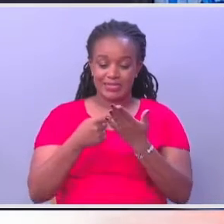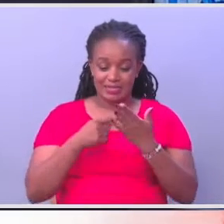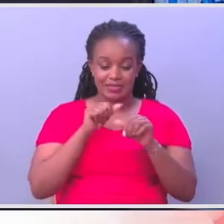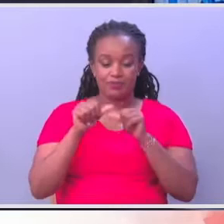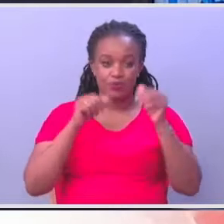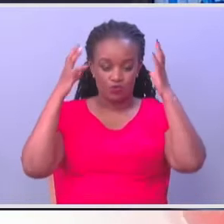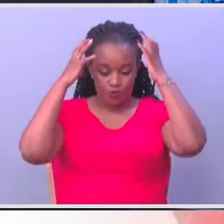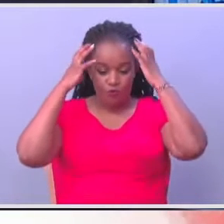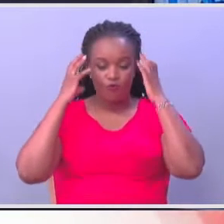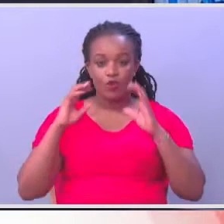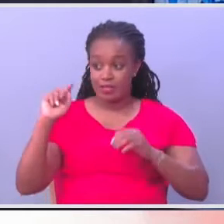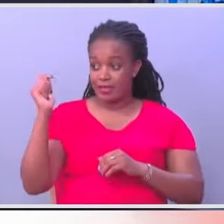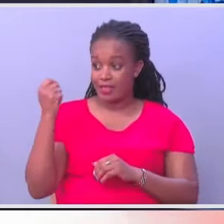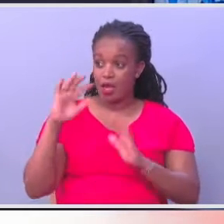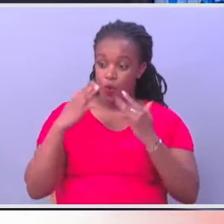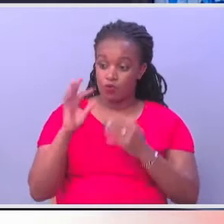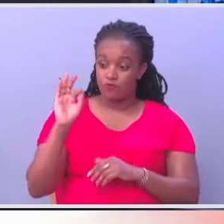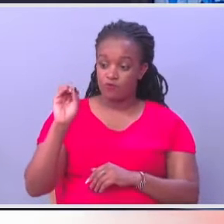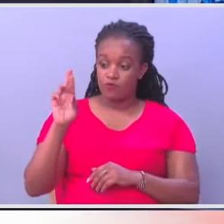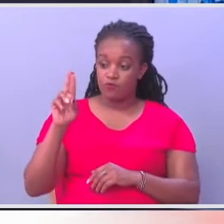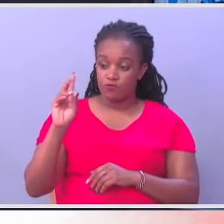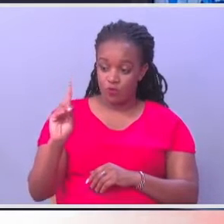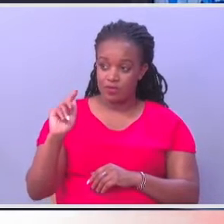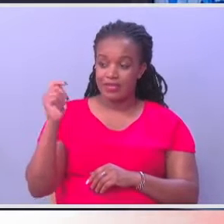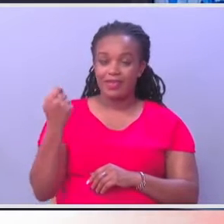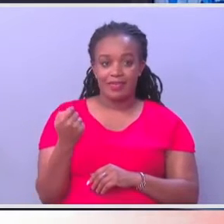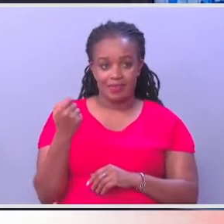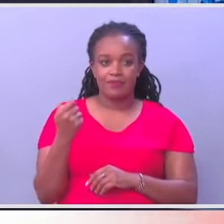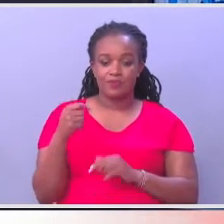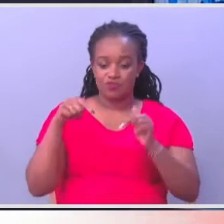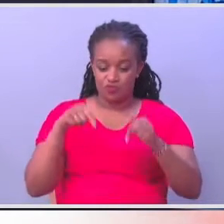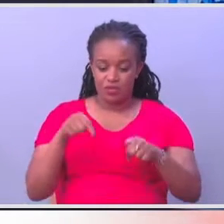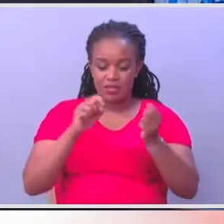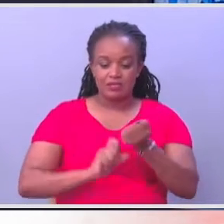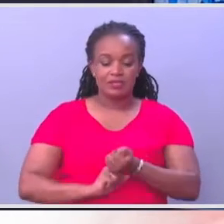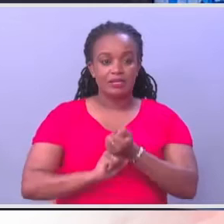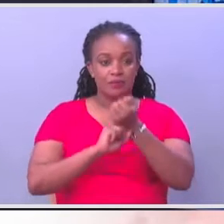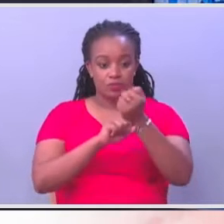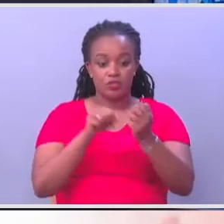the fracas and mess at the National Delegate Conference today endorsing